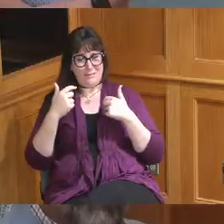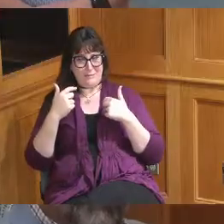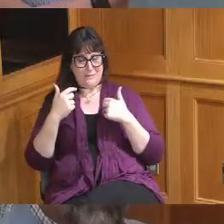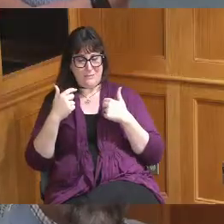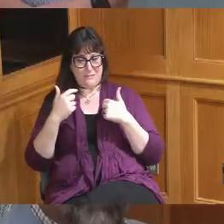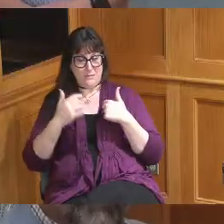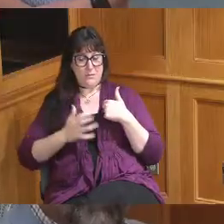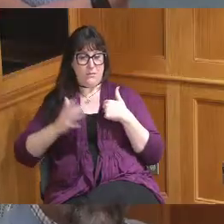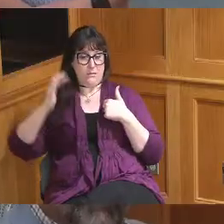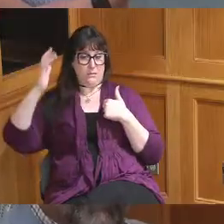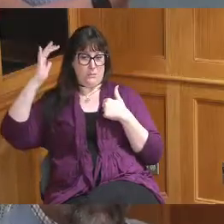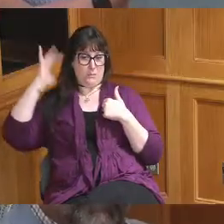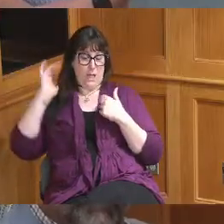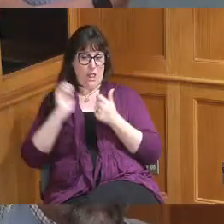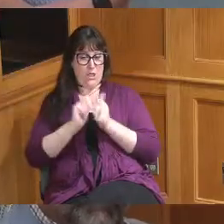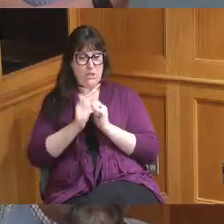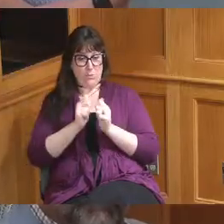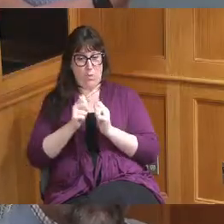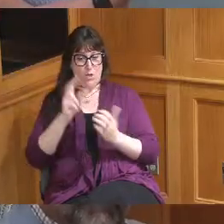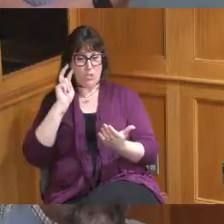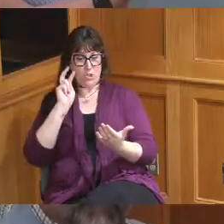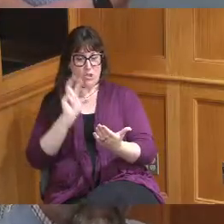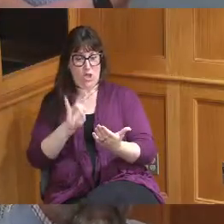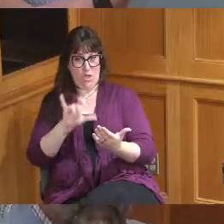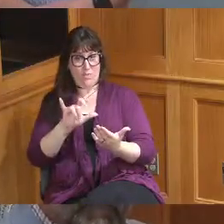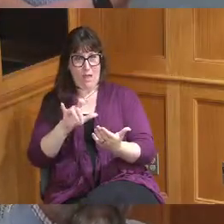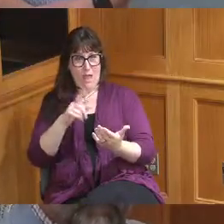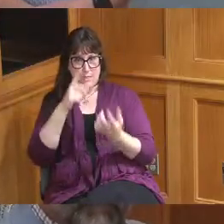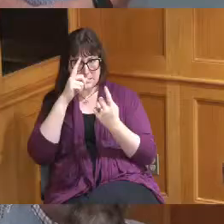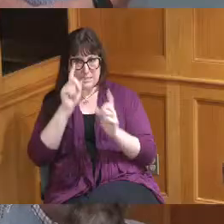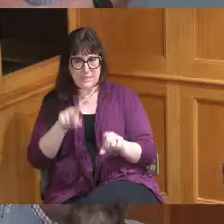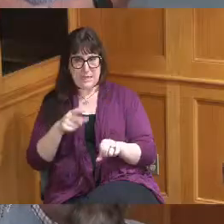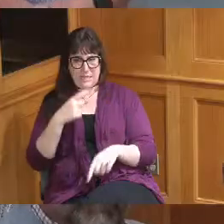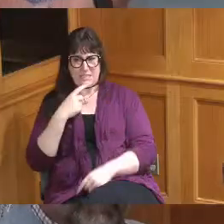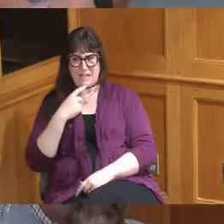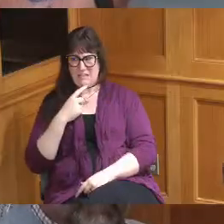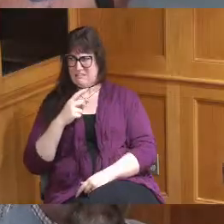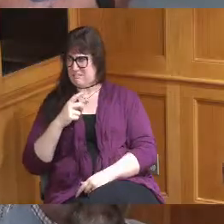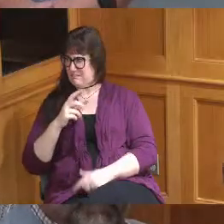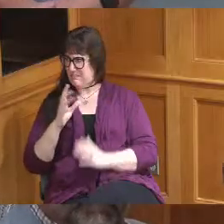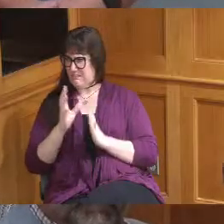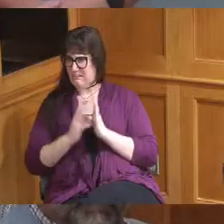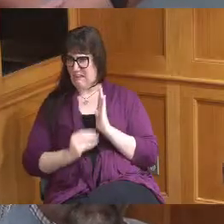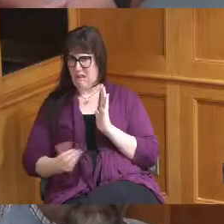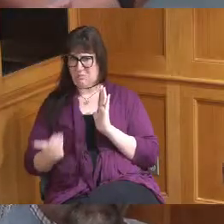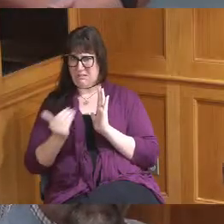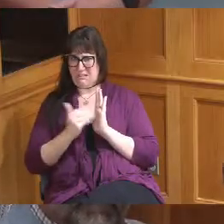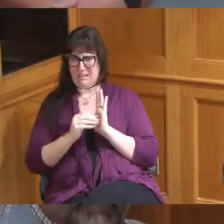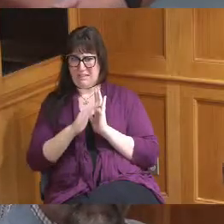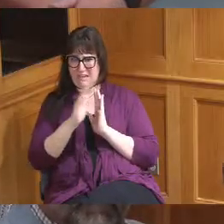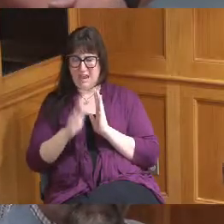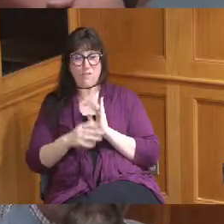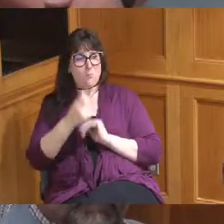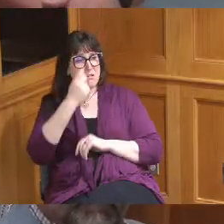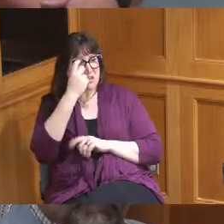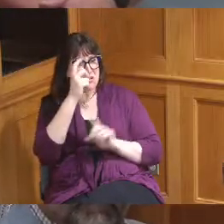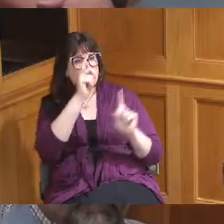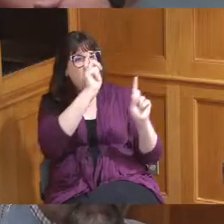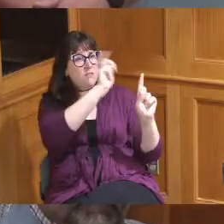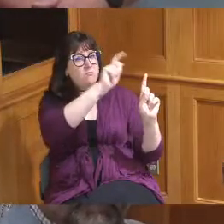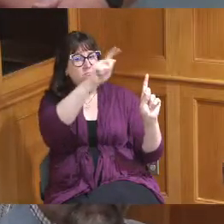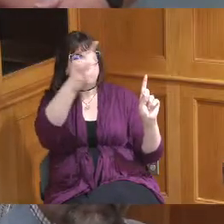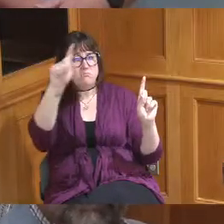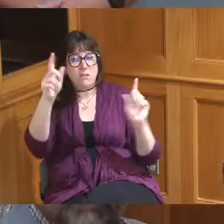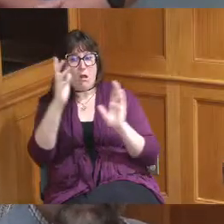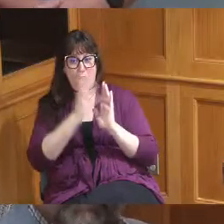the sports industry had looked at that deal and said, this is one that we don't want to replicate. And yet, it's been replicated in other places